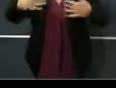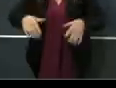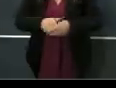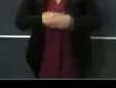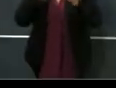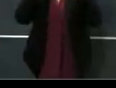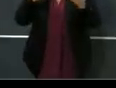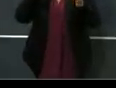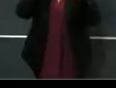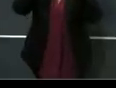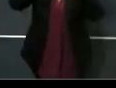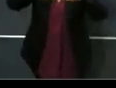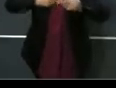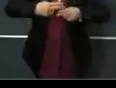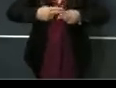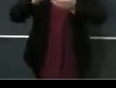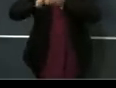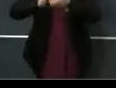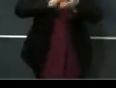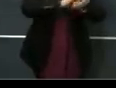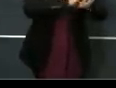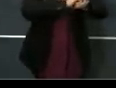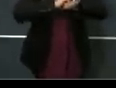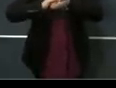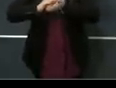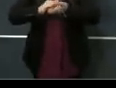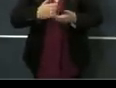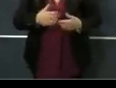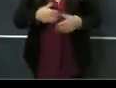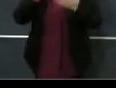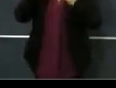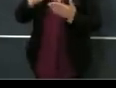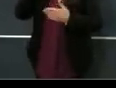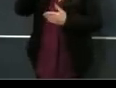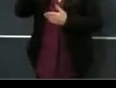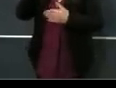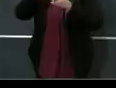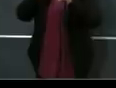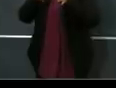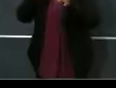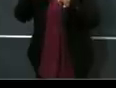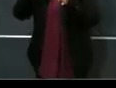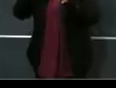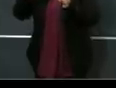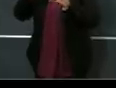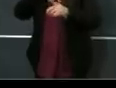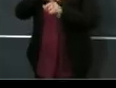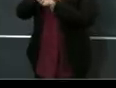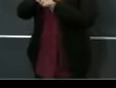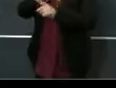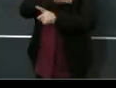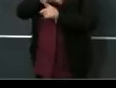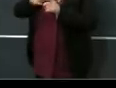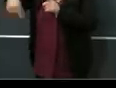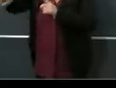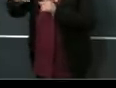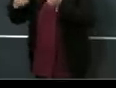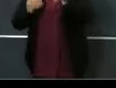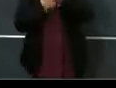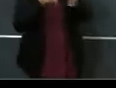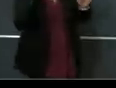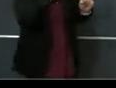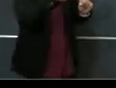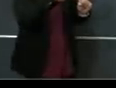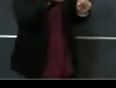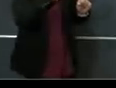and many others. I want to thank the California Department of Education staff who've worked alongside the first partner and also our State Board